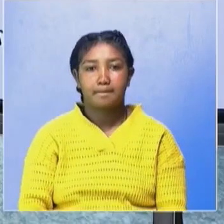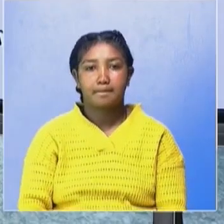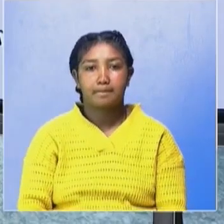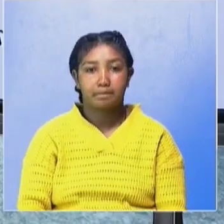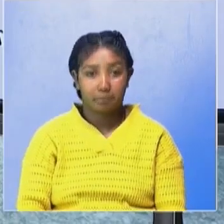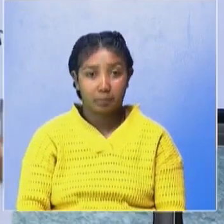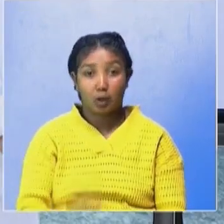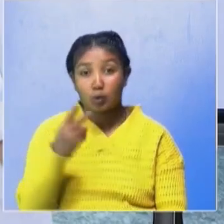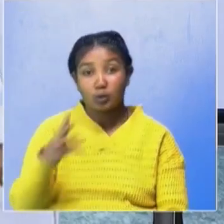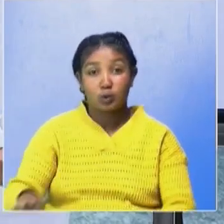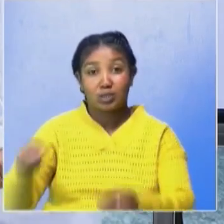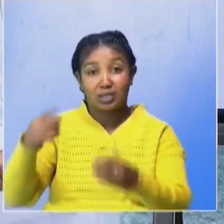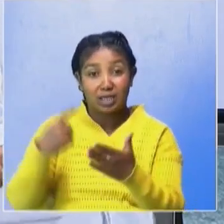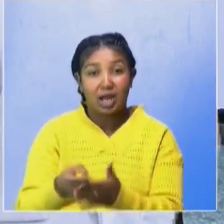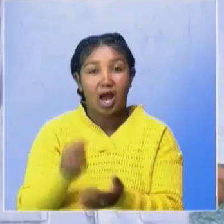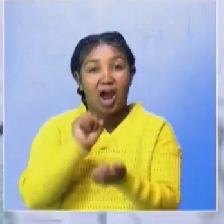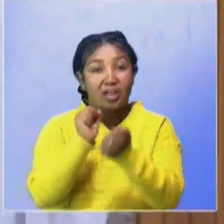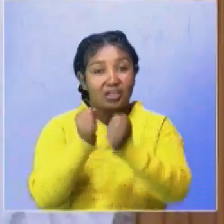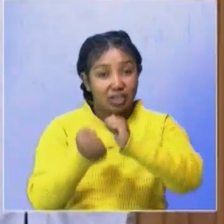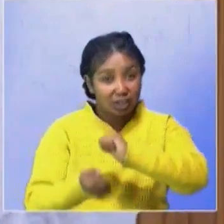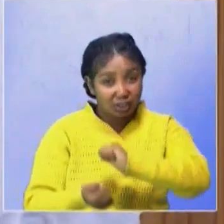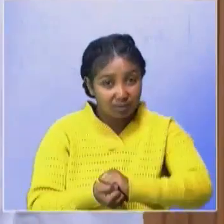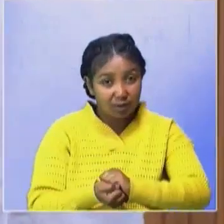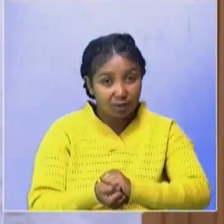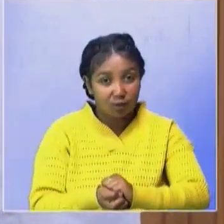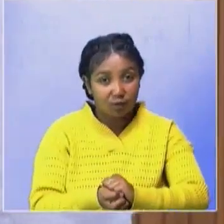Look, students, here I change the